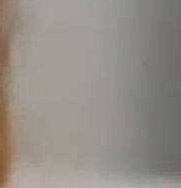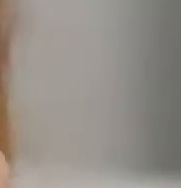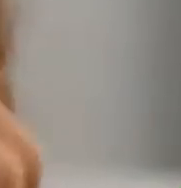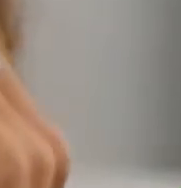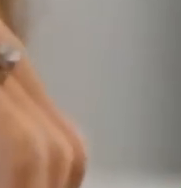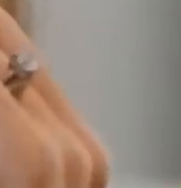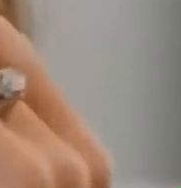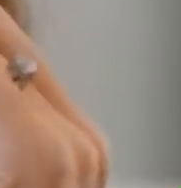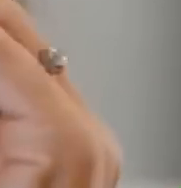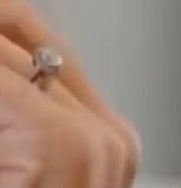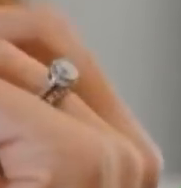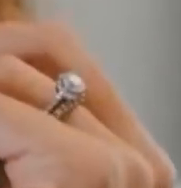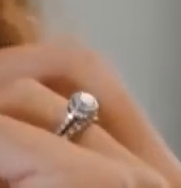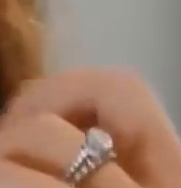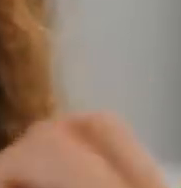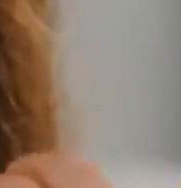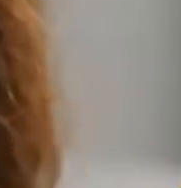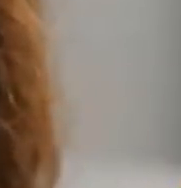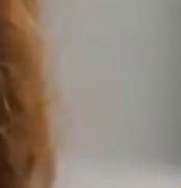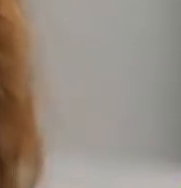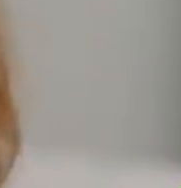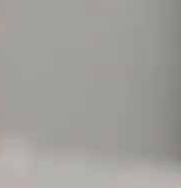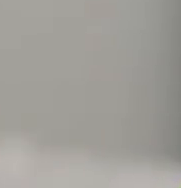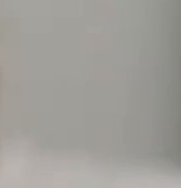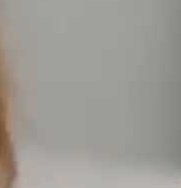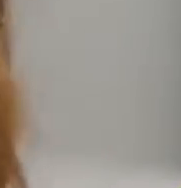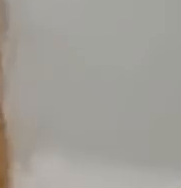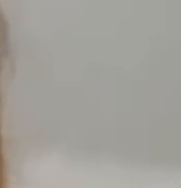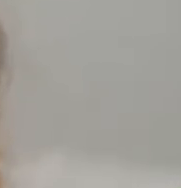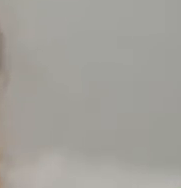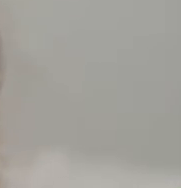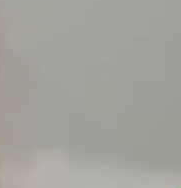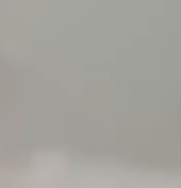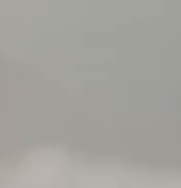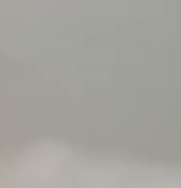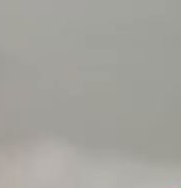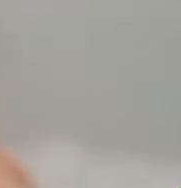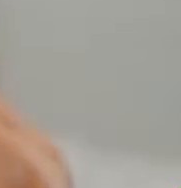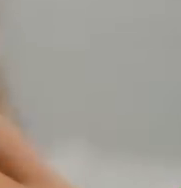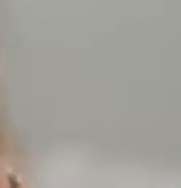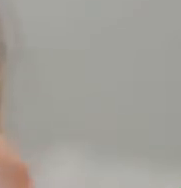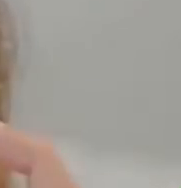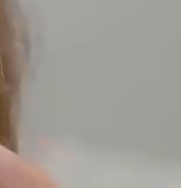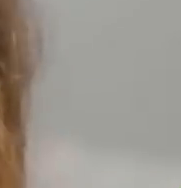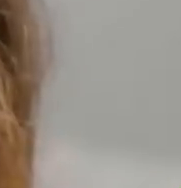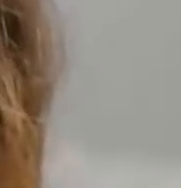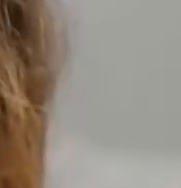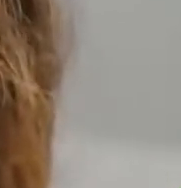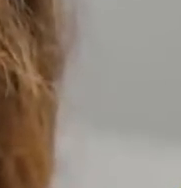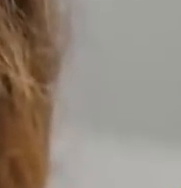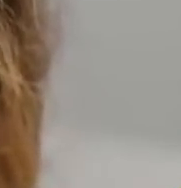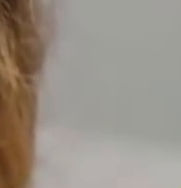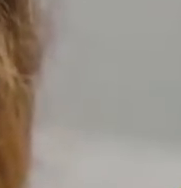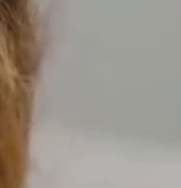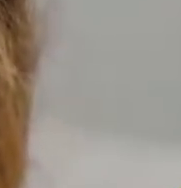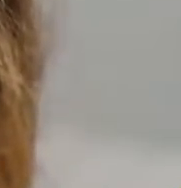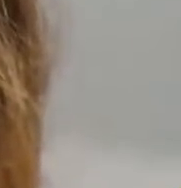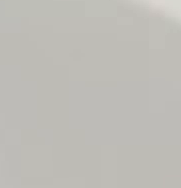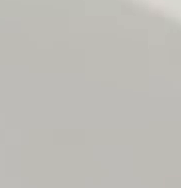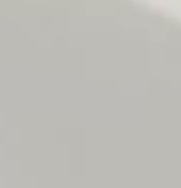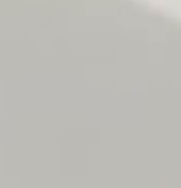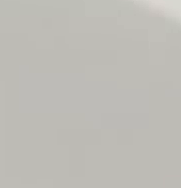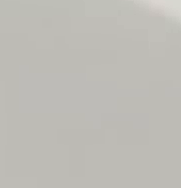when taking the mask off and on or adjusting it, only touch the elasticated strings or the string around the top of your